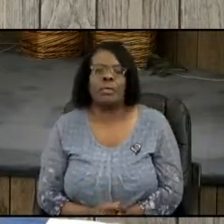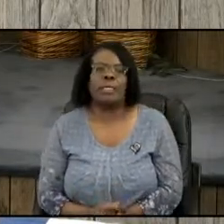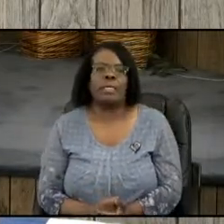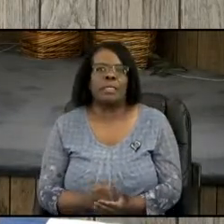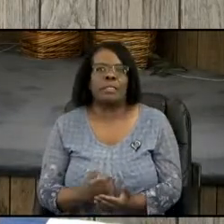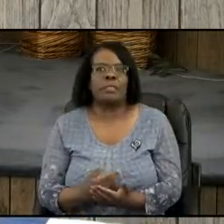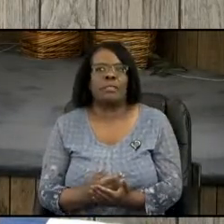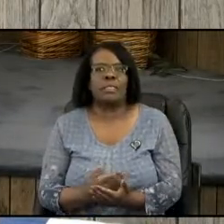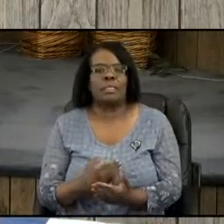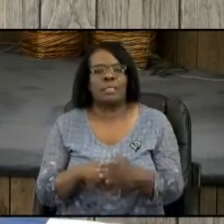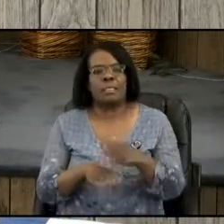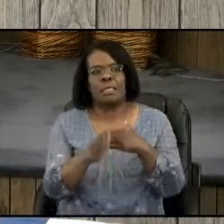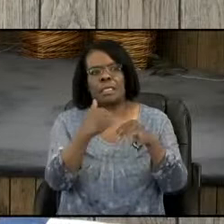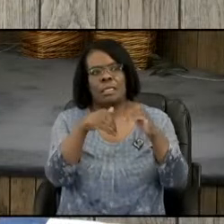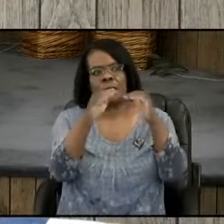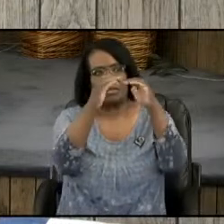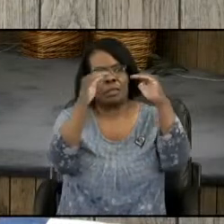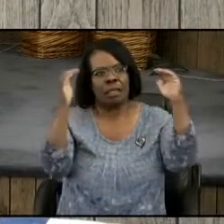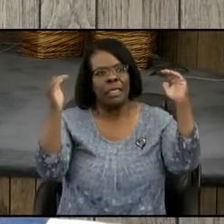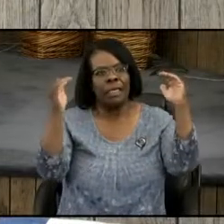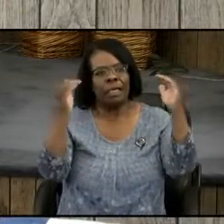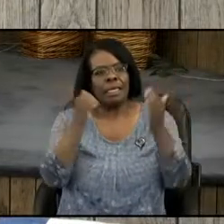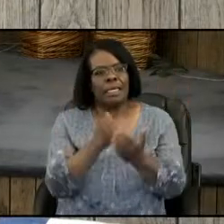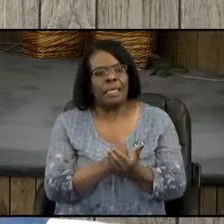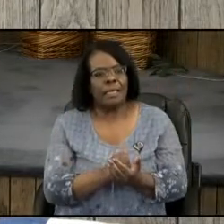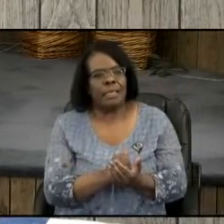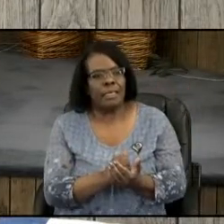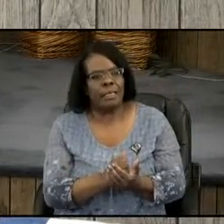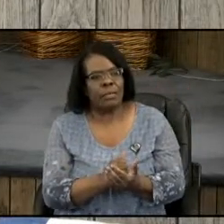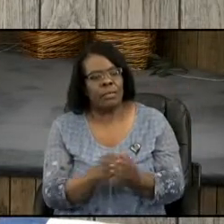heavens, he gave his disciples one word.